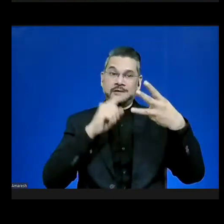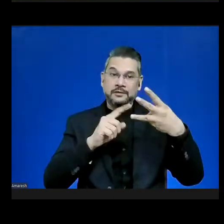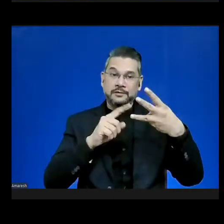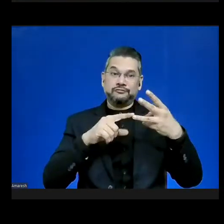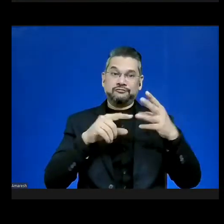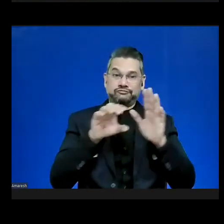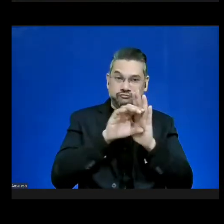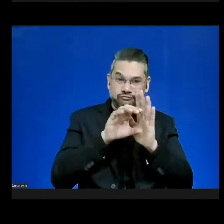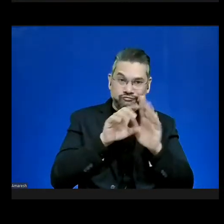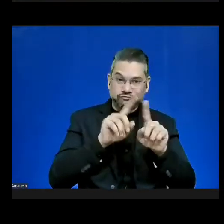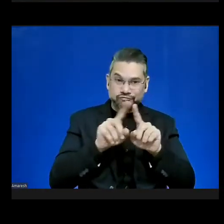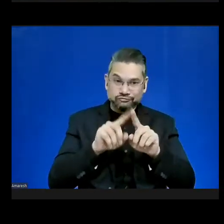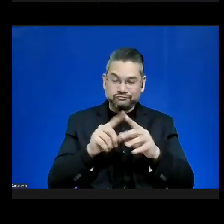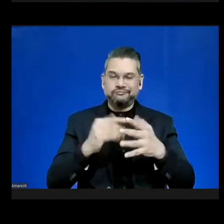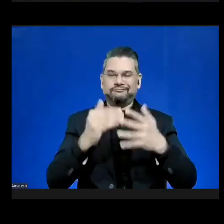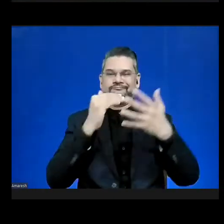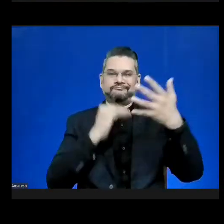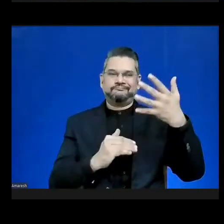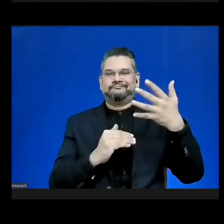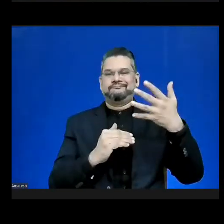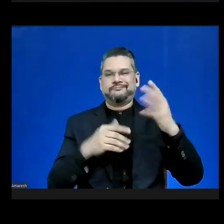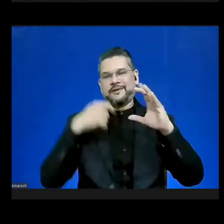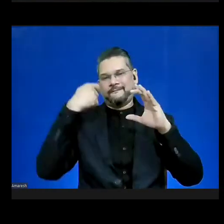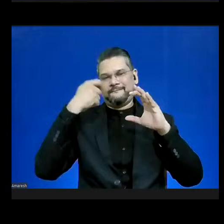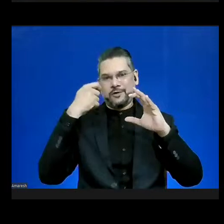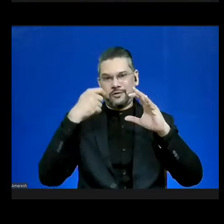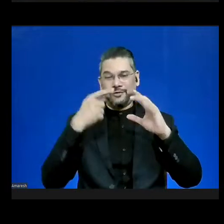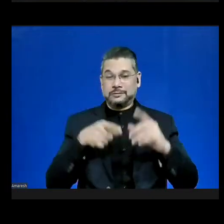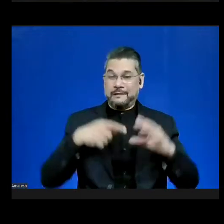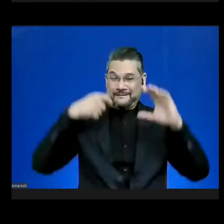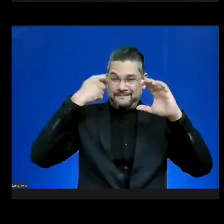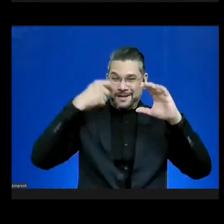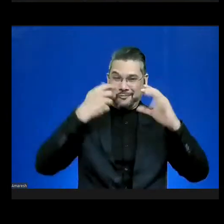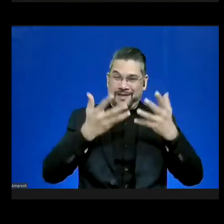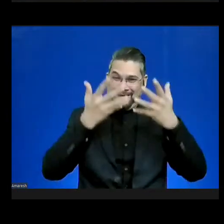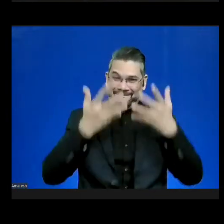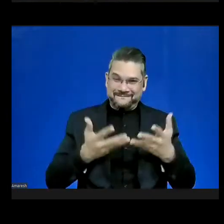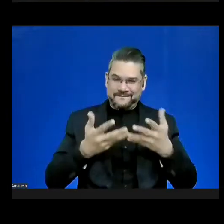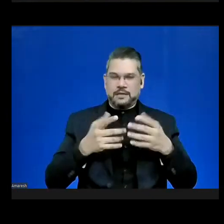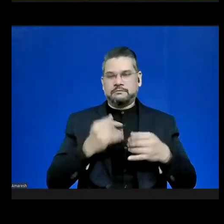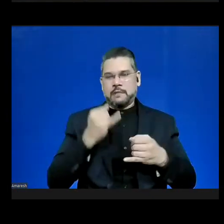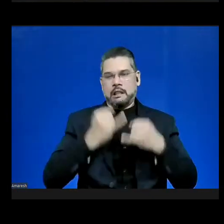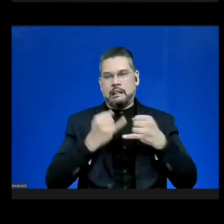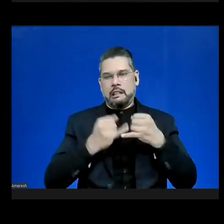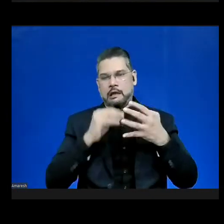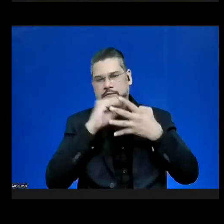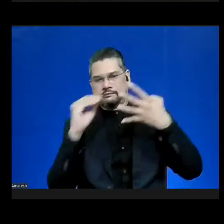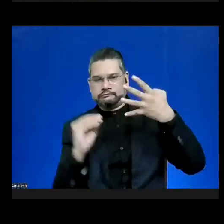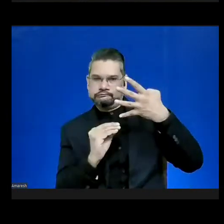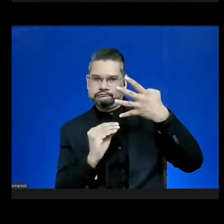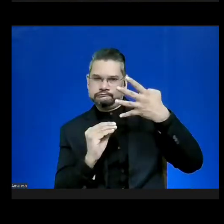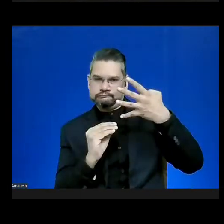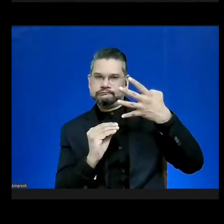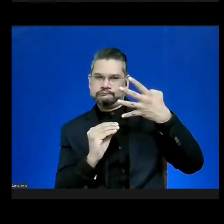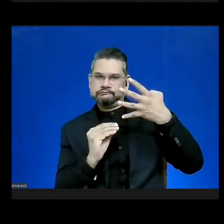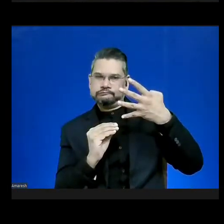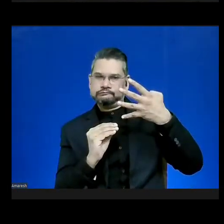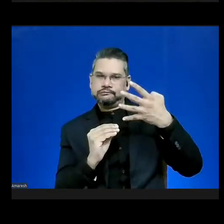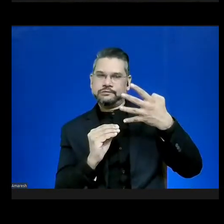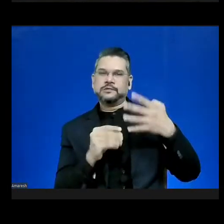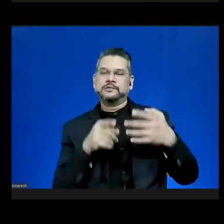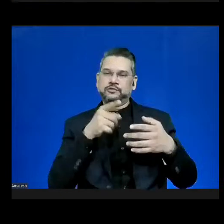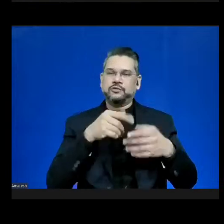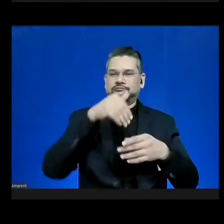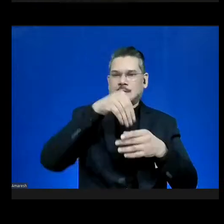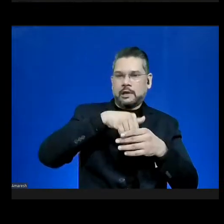and then the videos. So the heavier material goes to the least priority. So that is how that content delivery